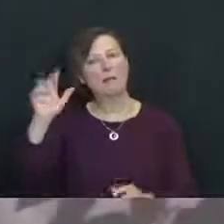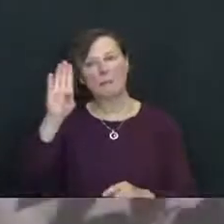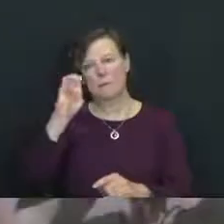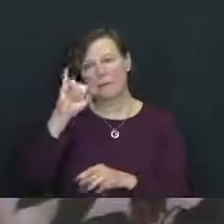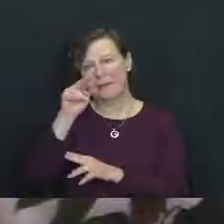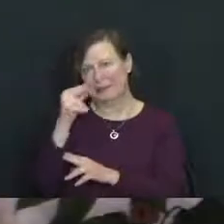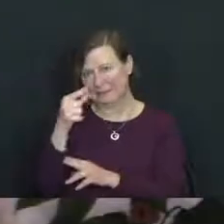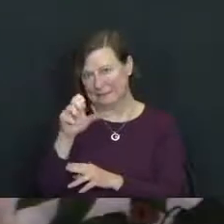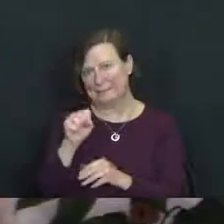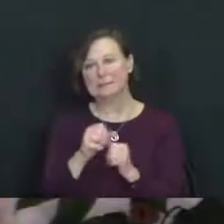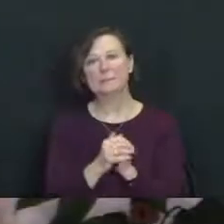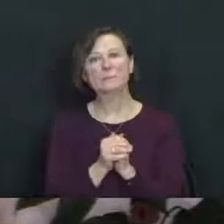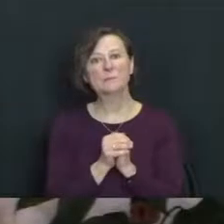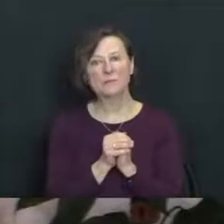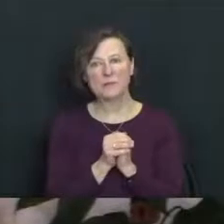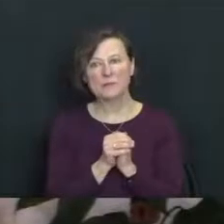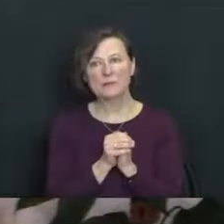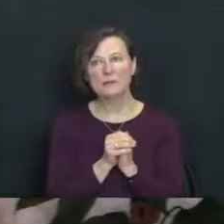beings.